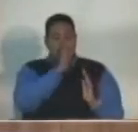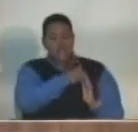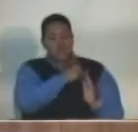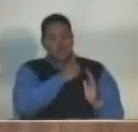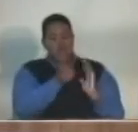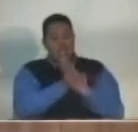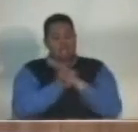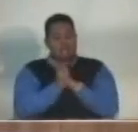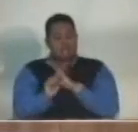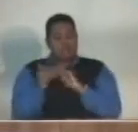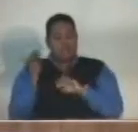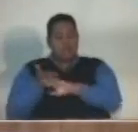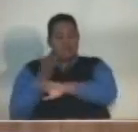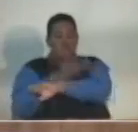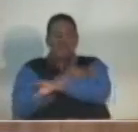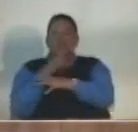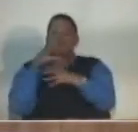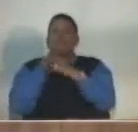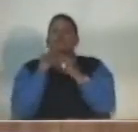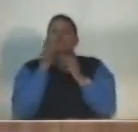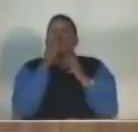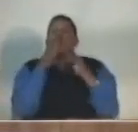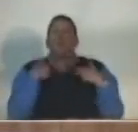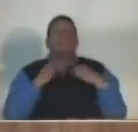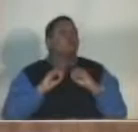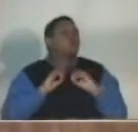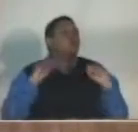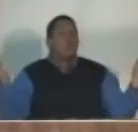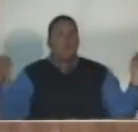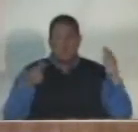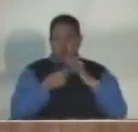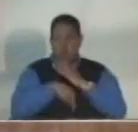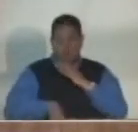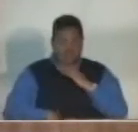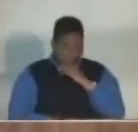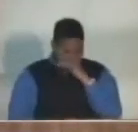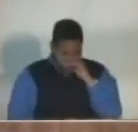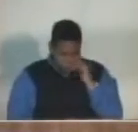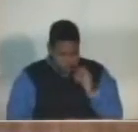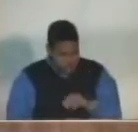skill upgrading for participants who have no qualifications.